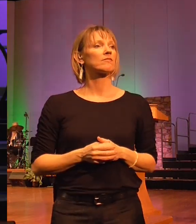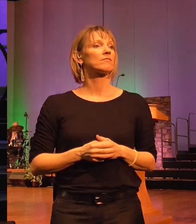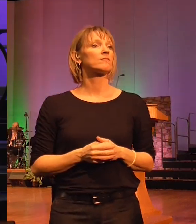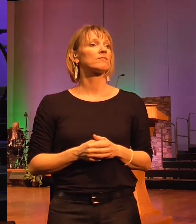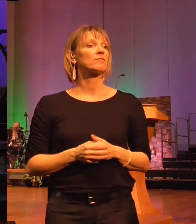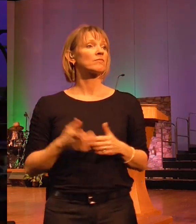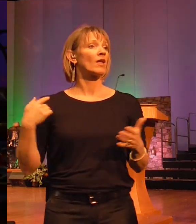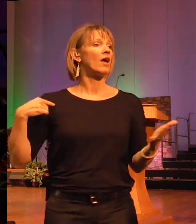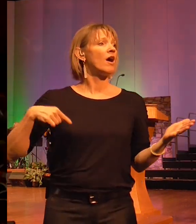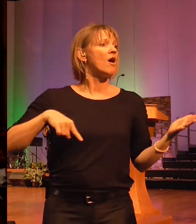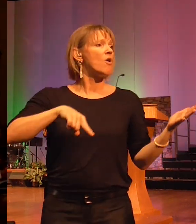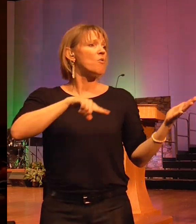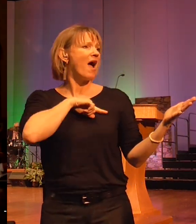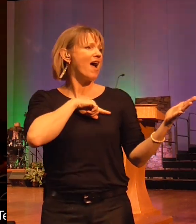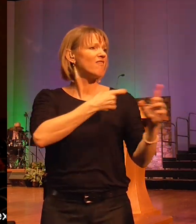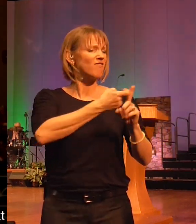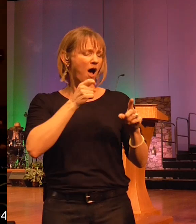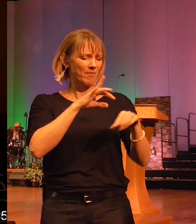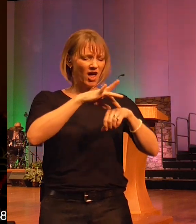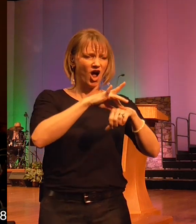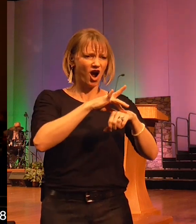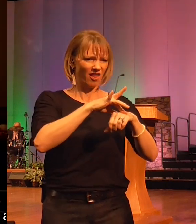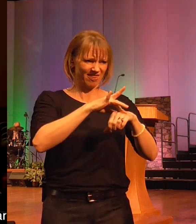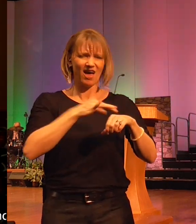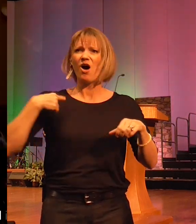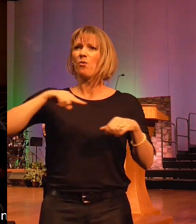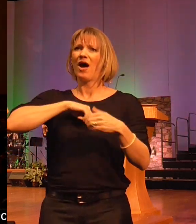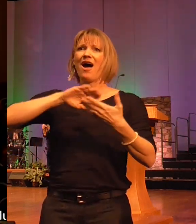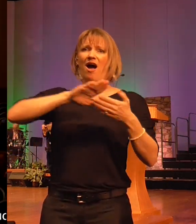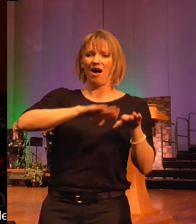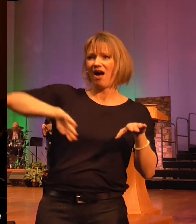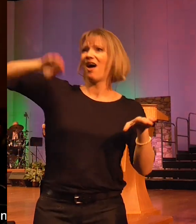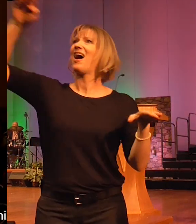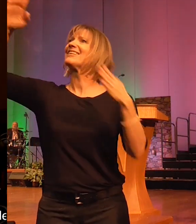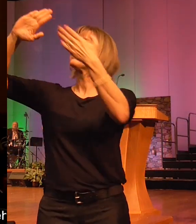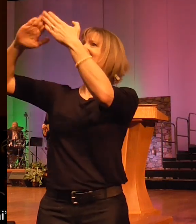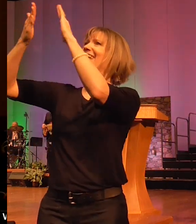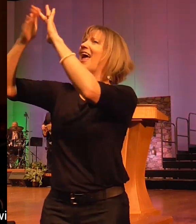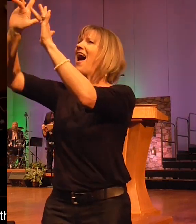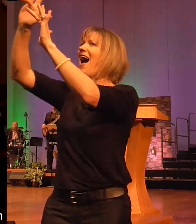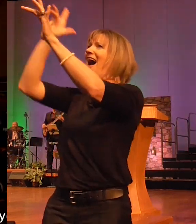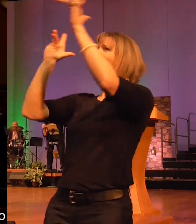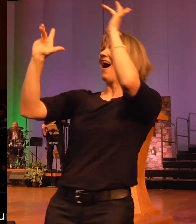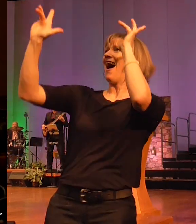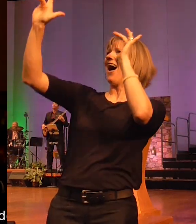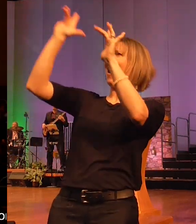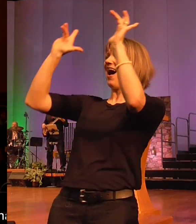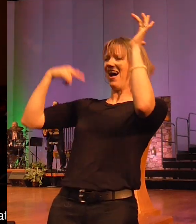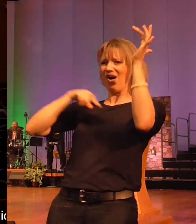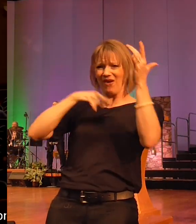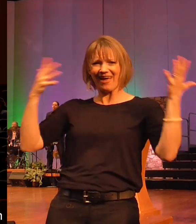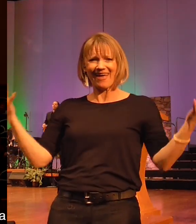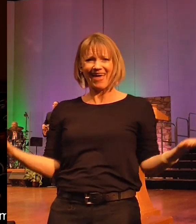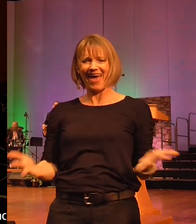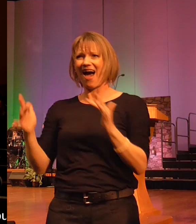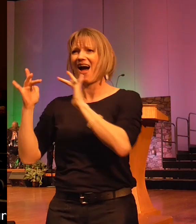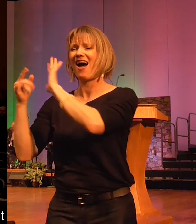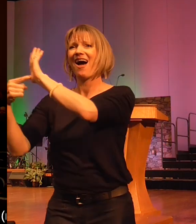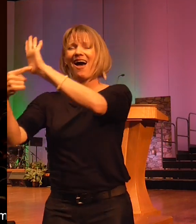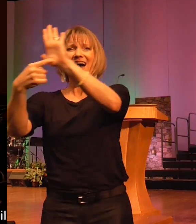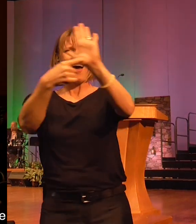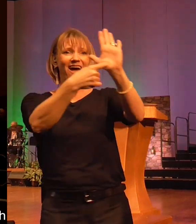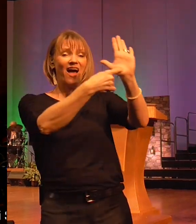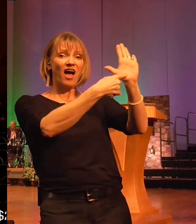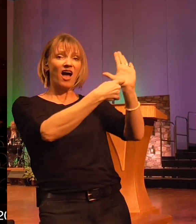We are the salt of the earth. We are a city on a hill. Shine, shine,